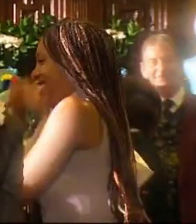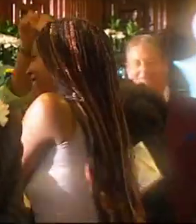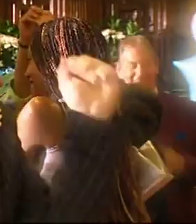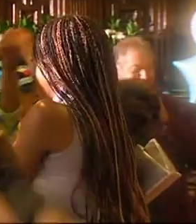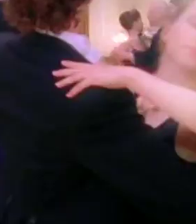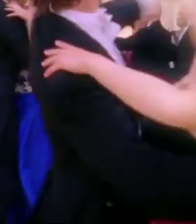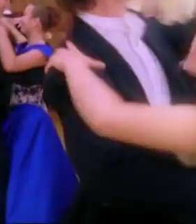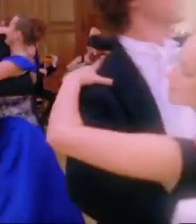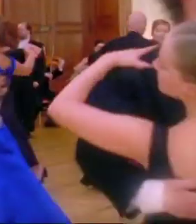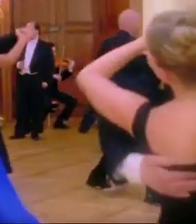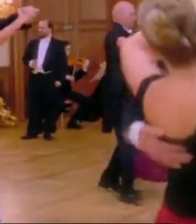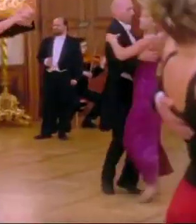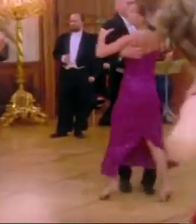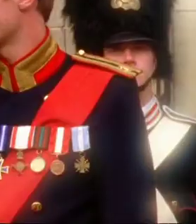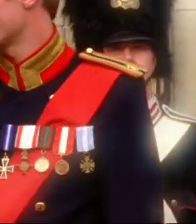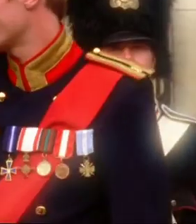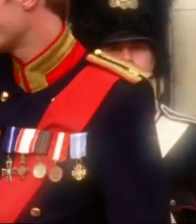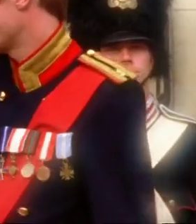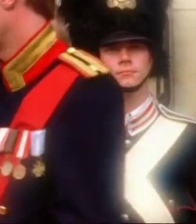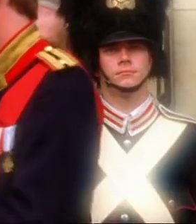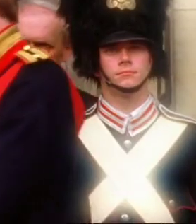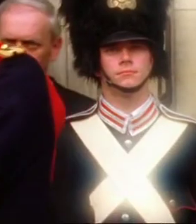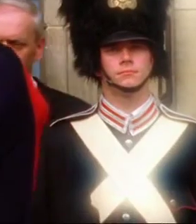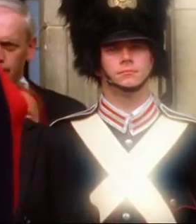party. Everything you need for the big